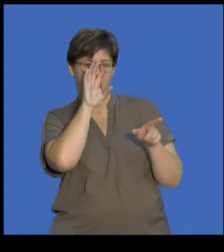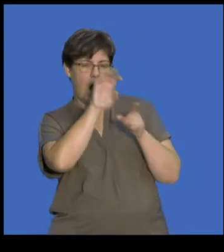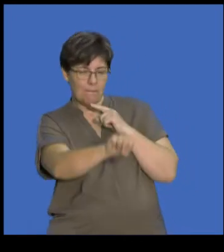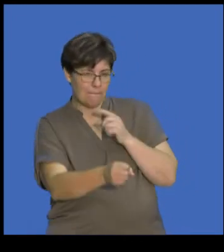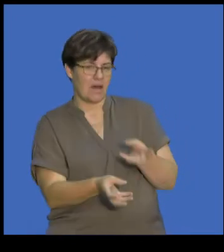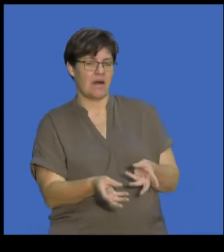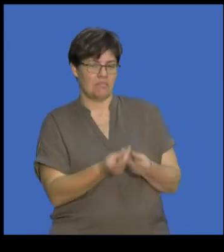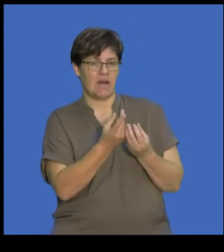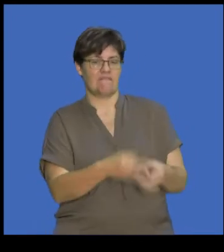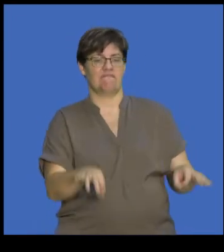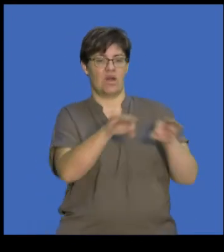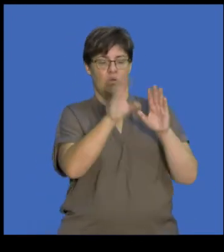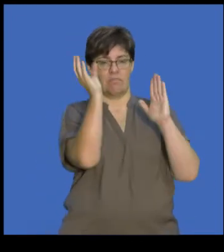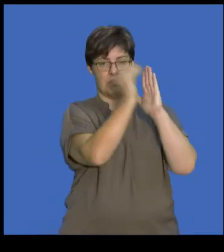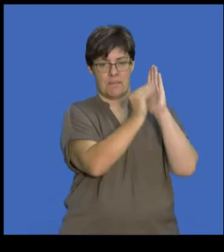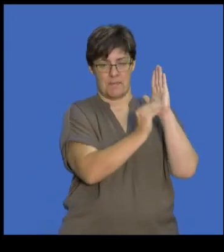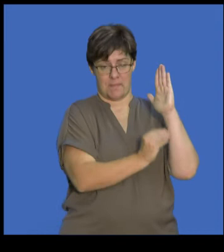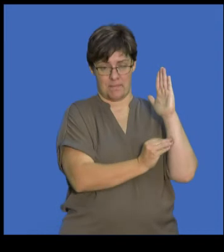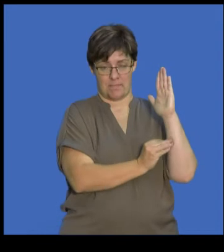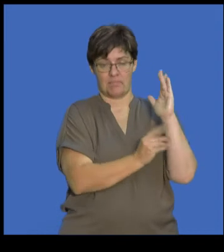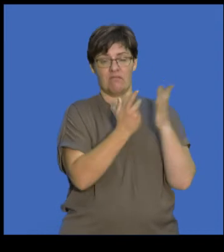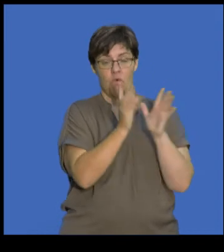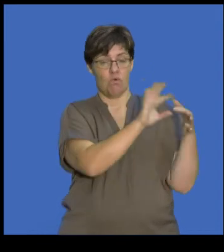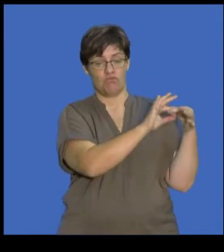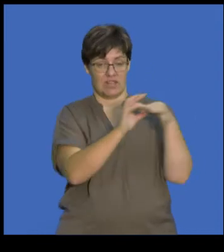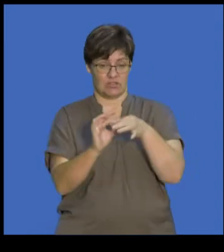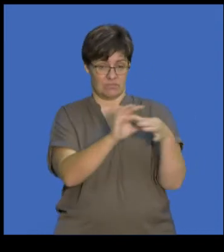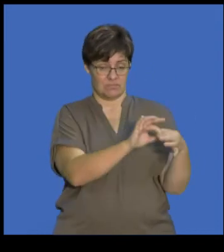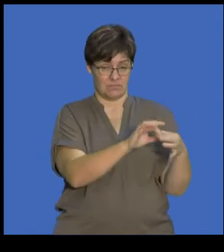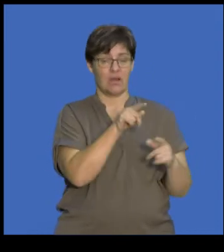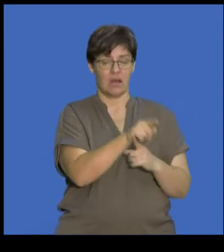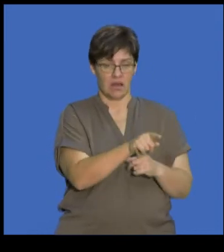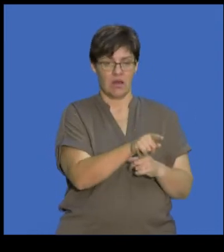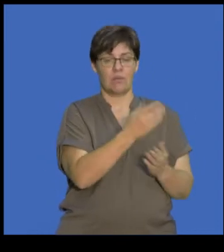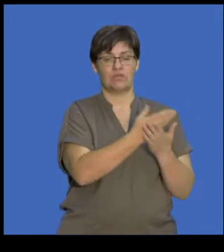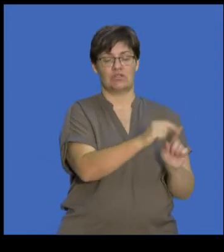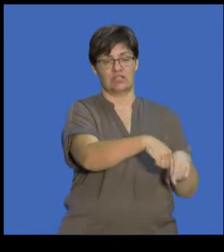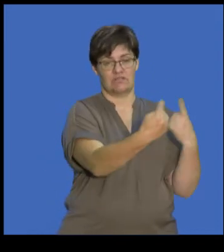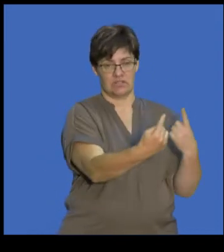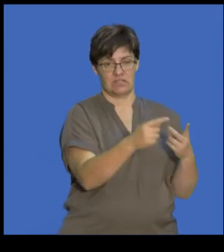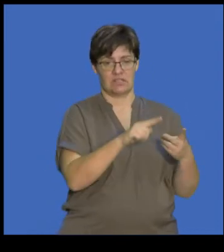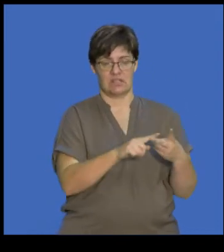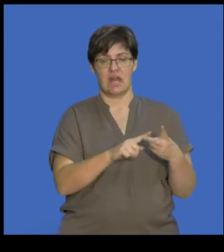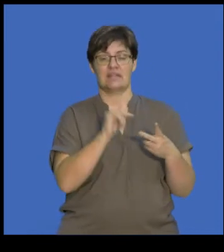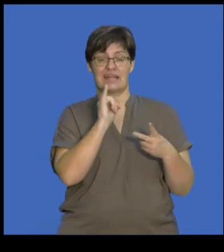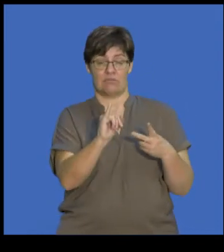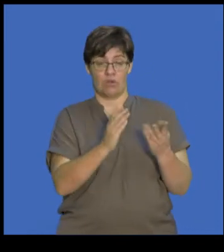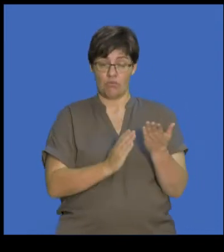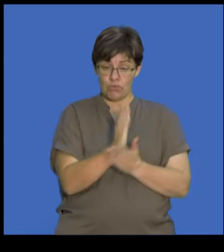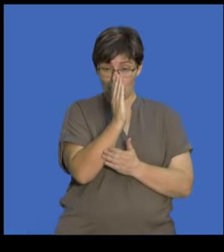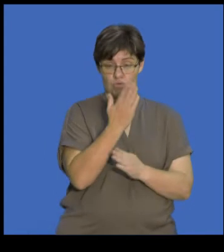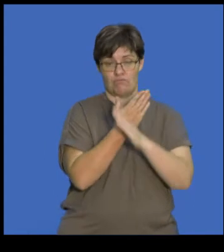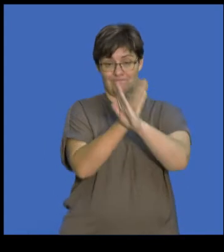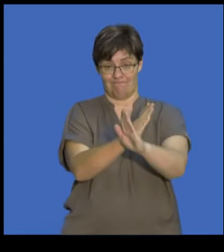in as far as the relationship between potential difference in current through a resistor, okay? So